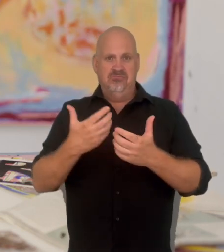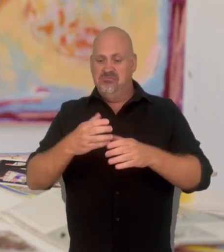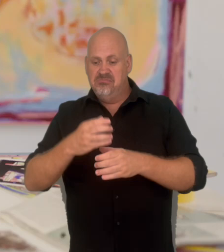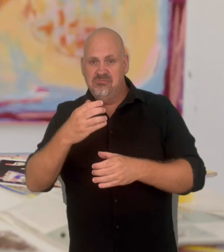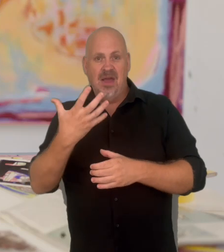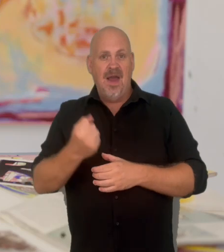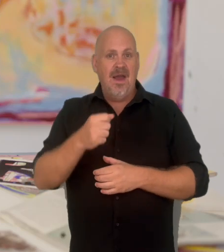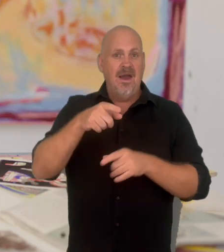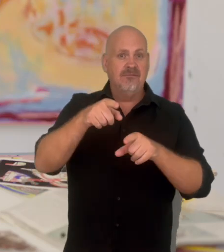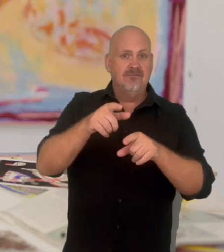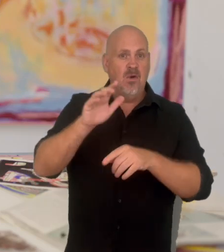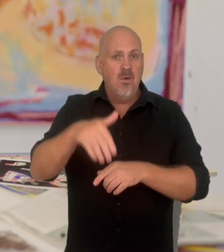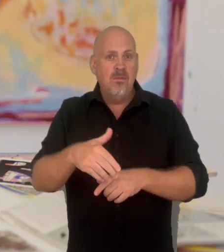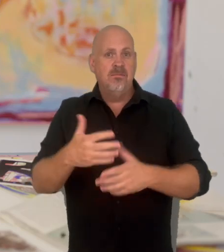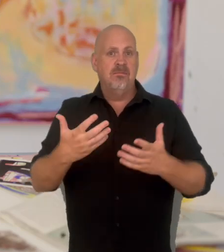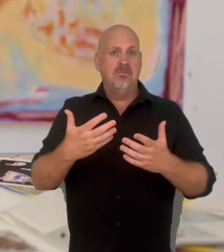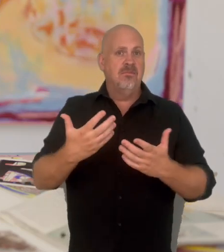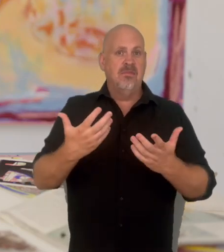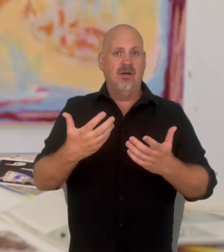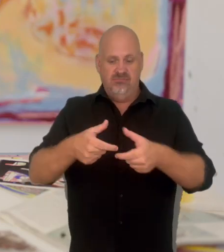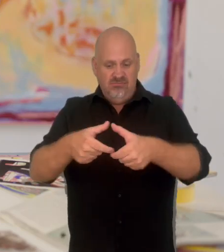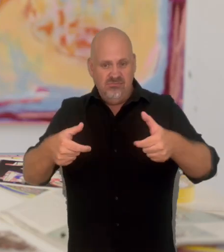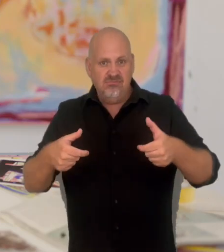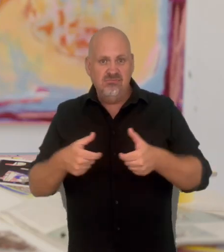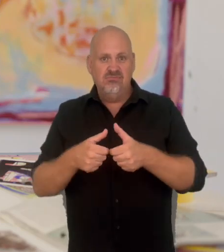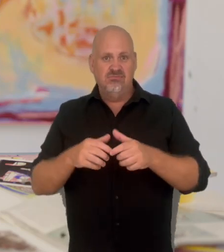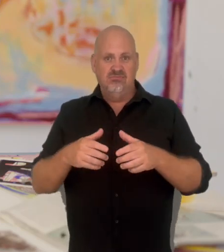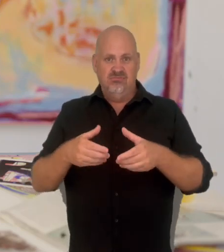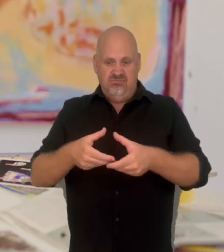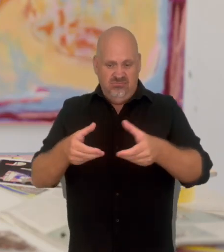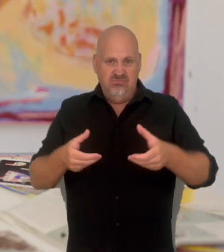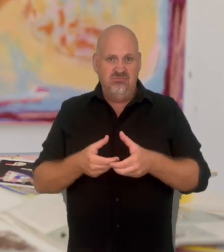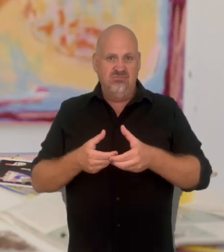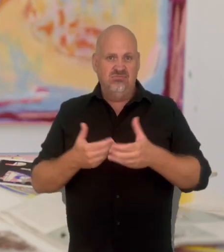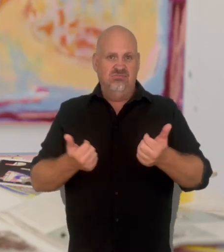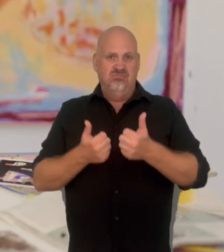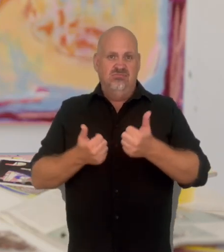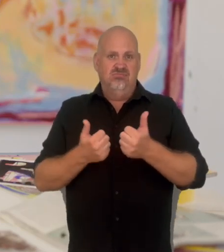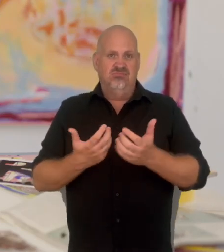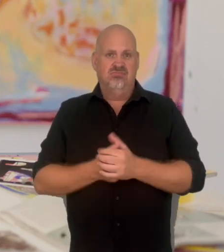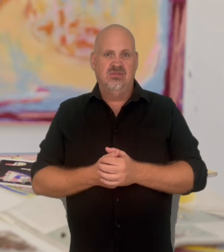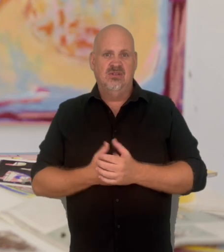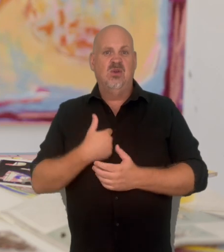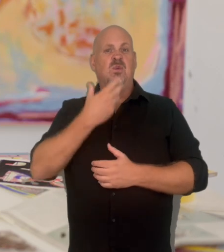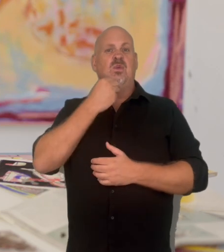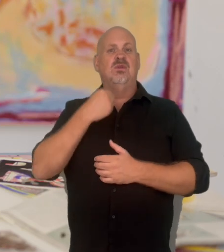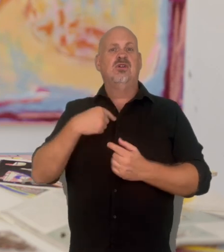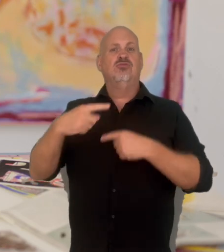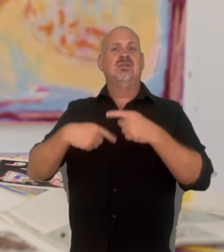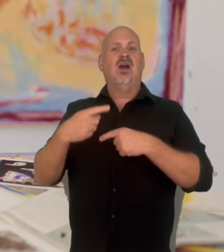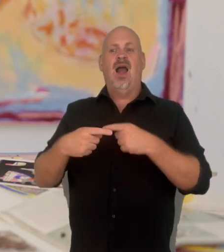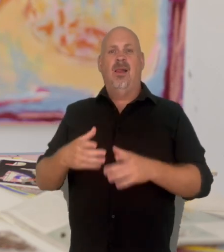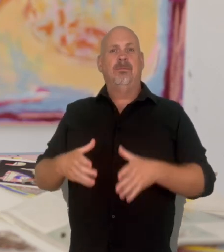might have at home, like takeaway containers. In my studio, I tend to use recyclable jars from the